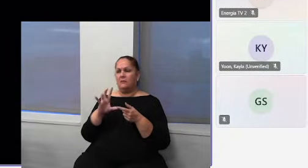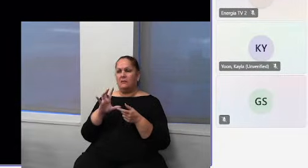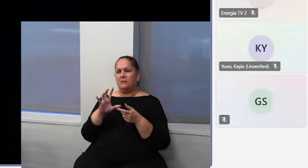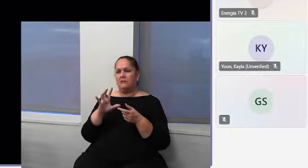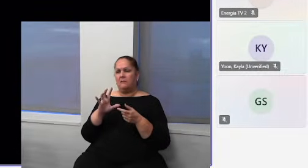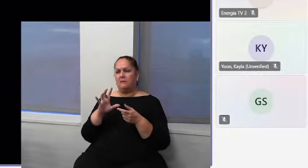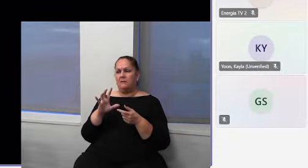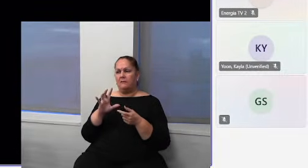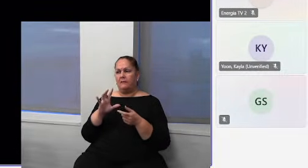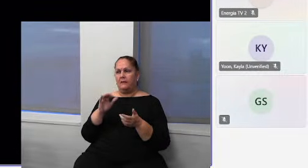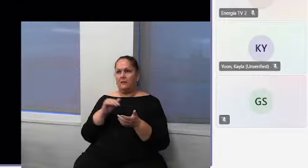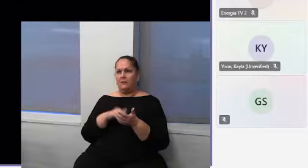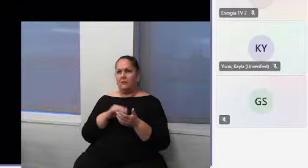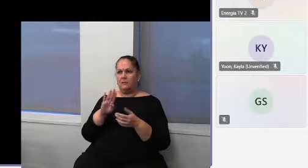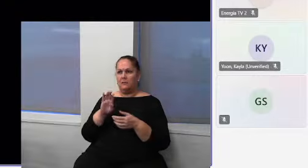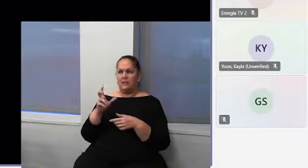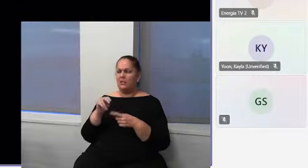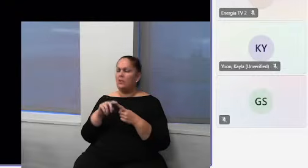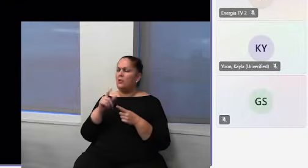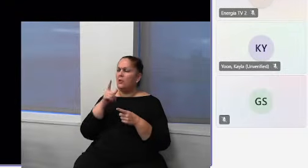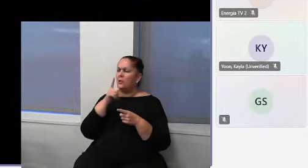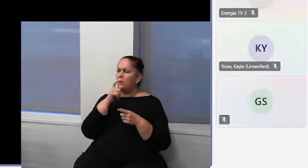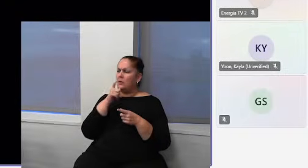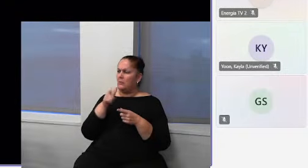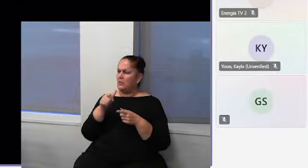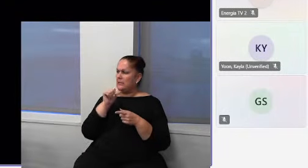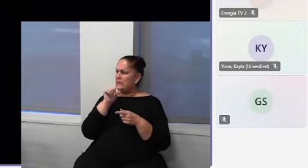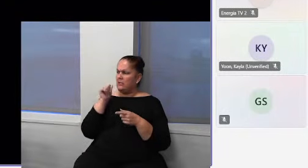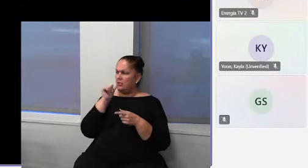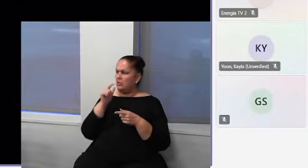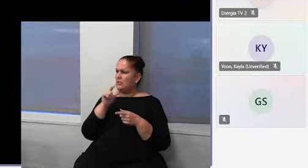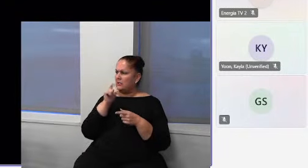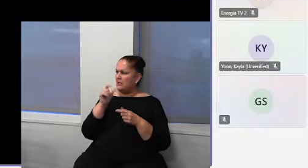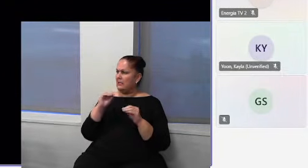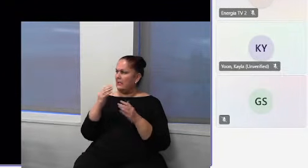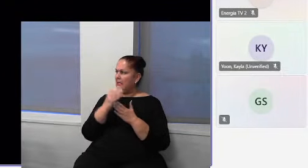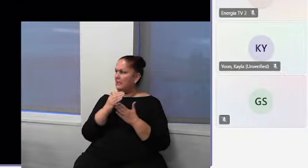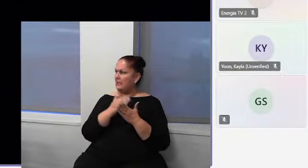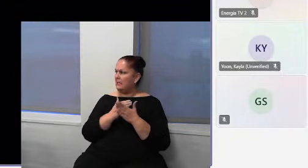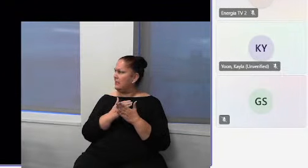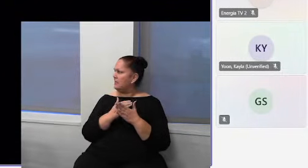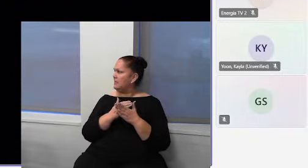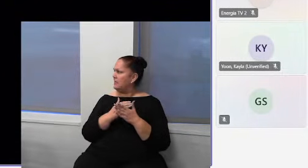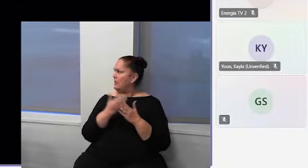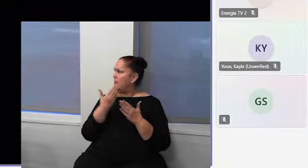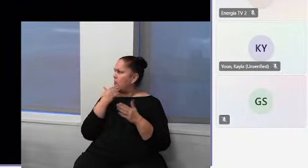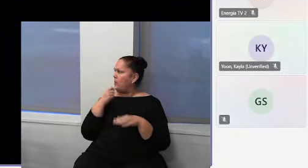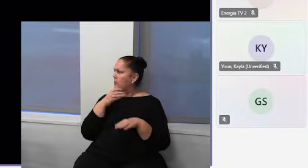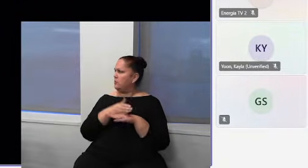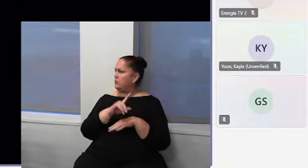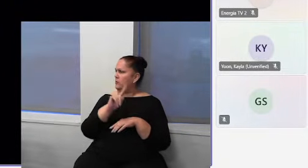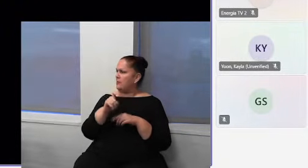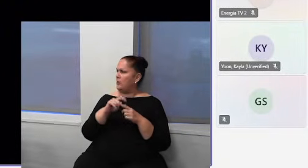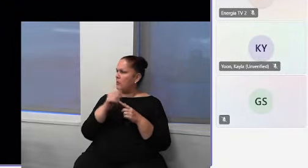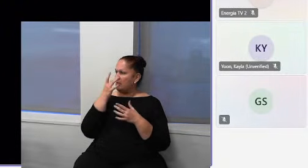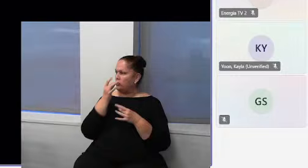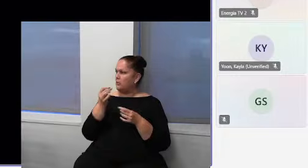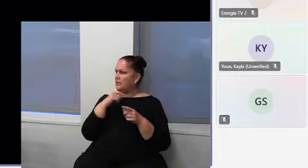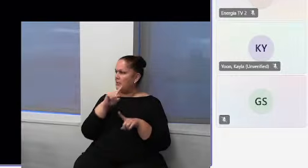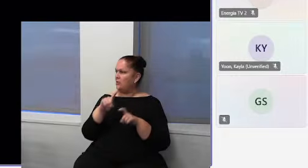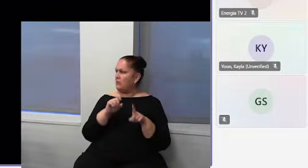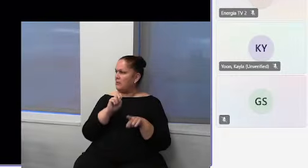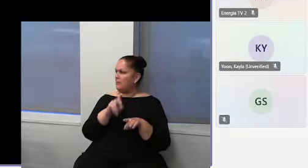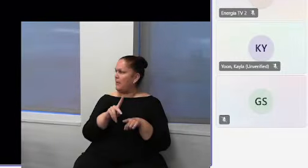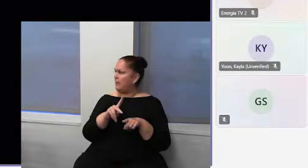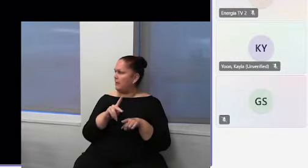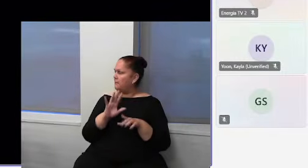It's 700,000 out of 5 billion. Who is it? But she was not on any list of, nobody wants to cross her. Who is